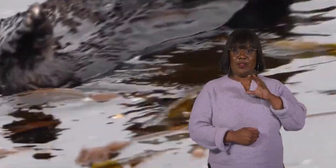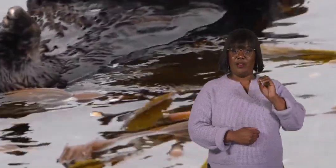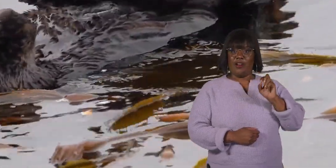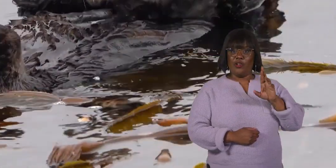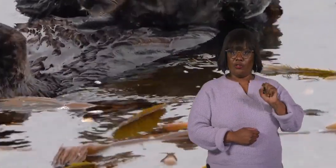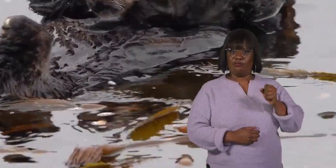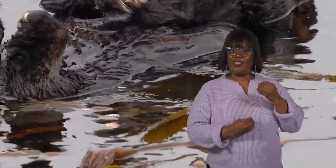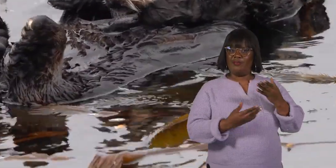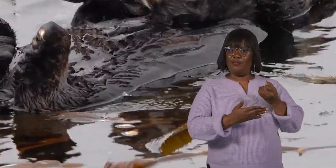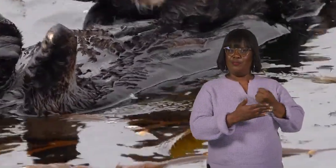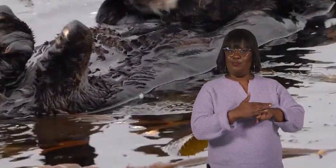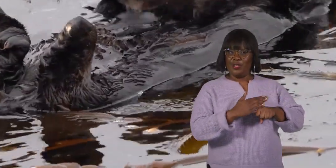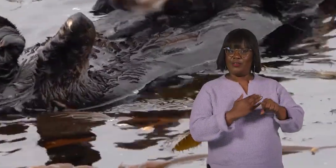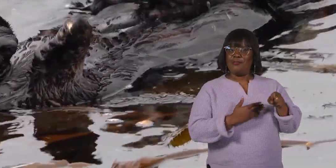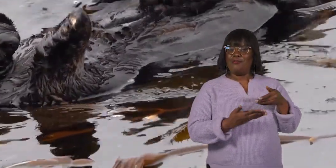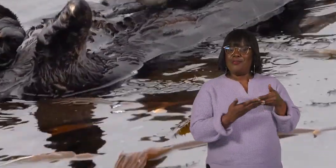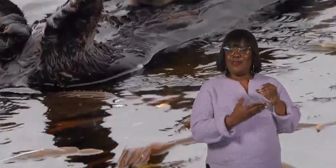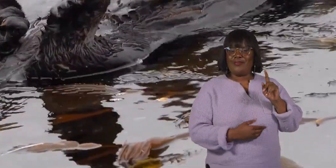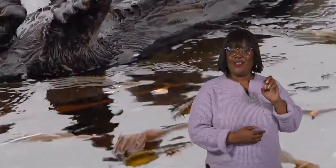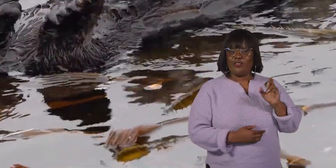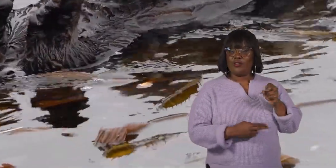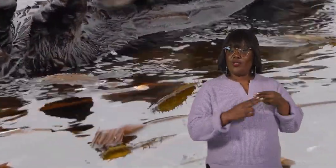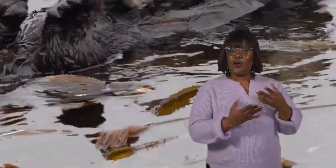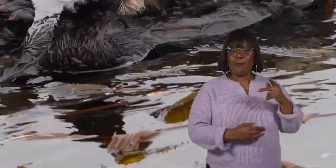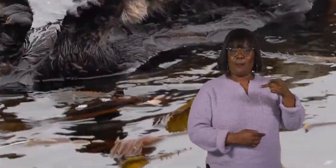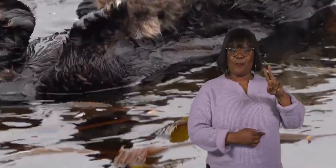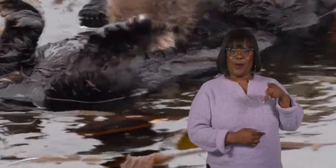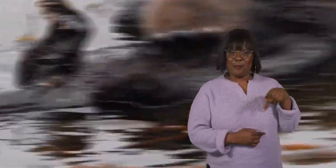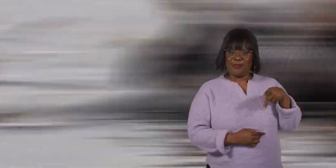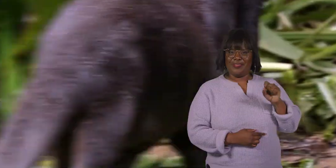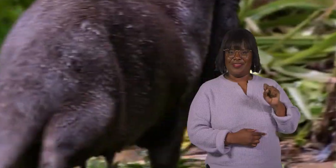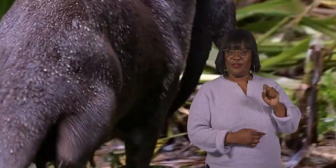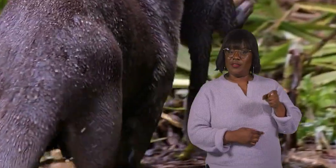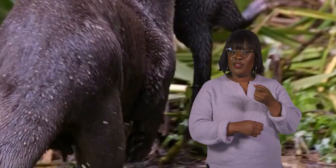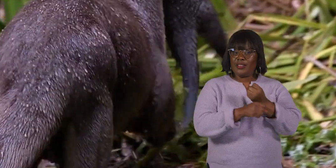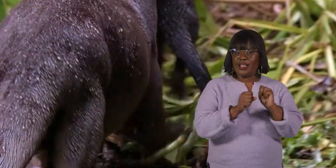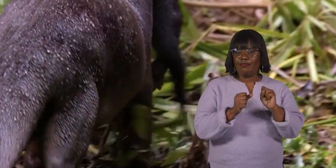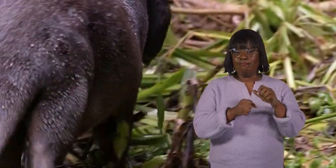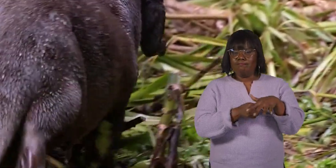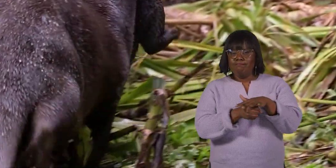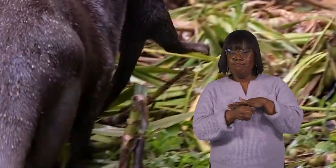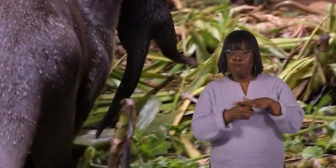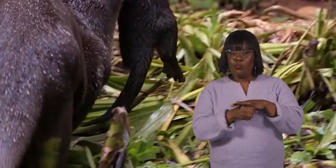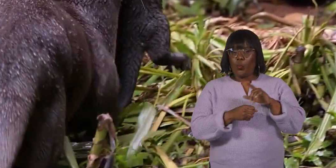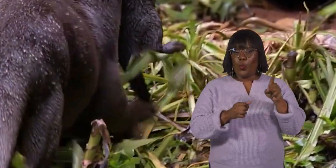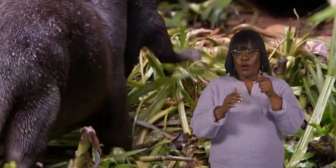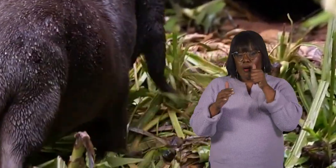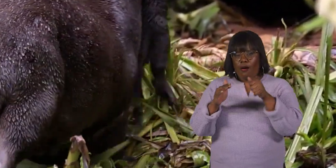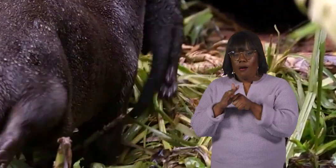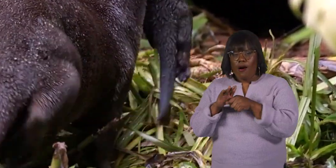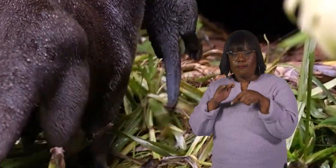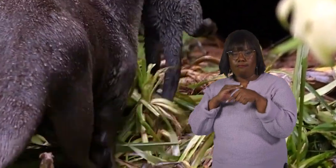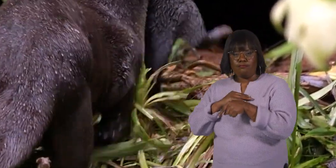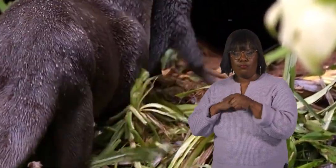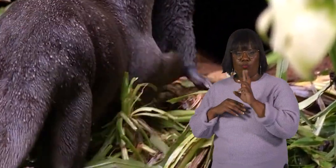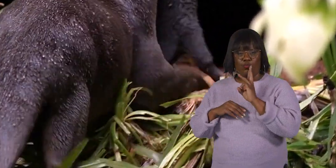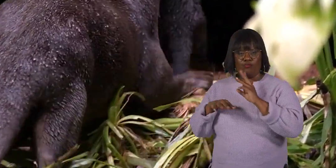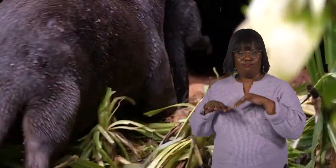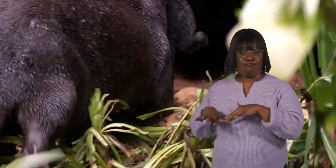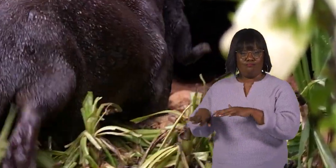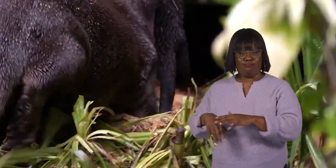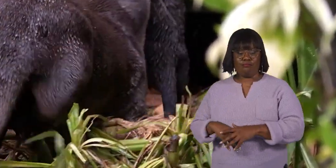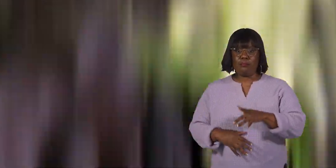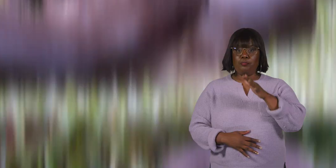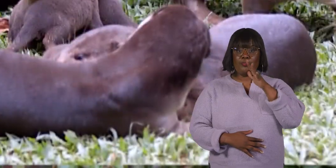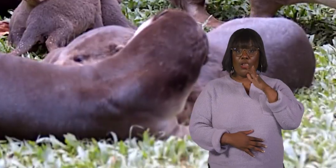Female otters give birth to baby otters, called pups, in a safe place, like a den or hidden spot along